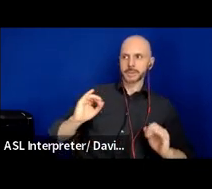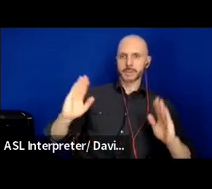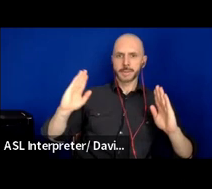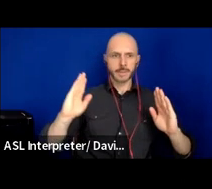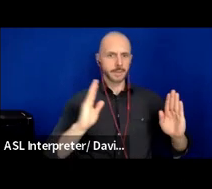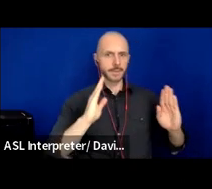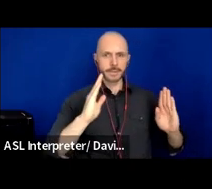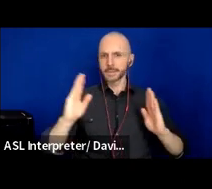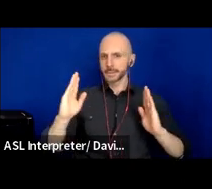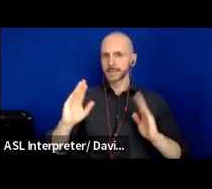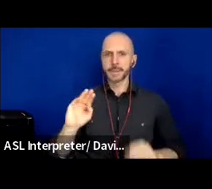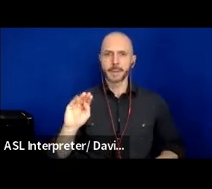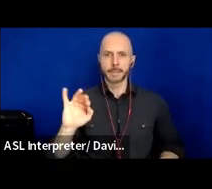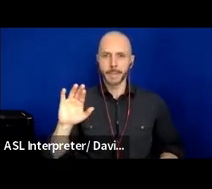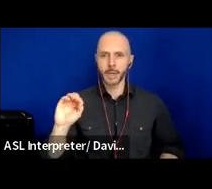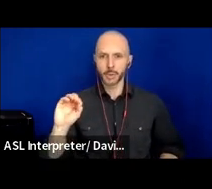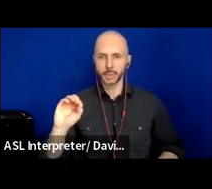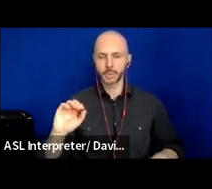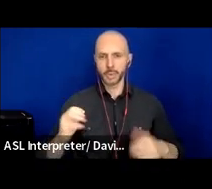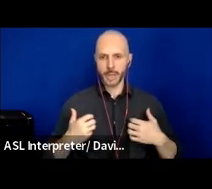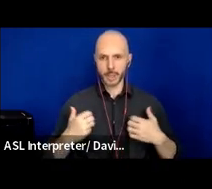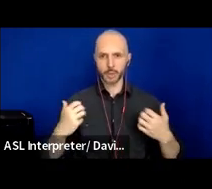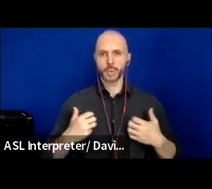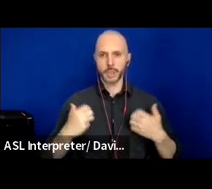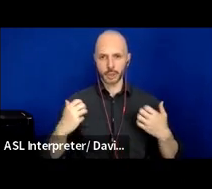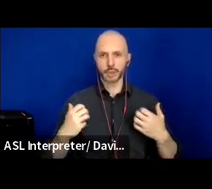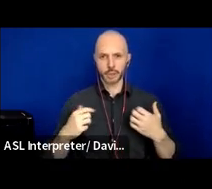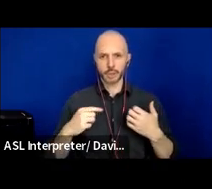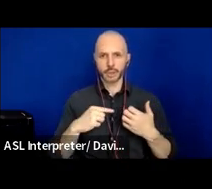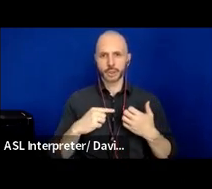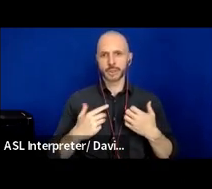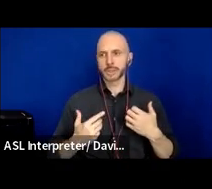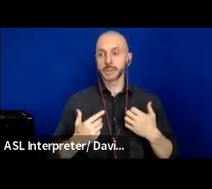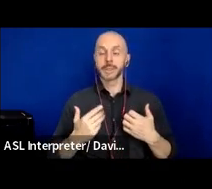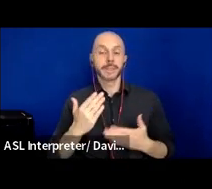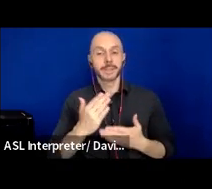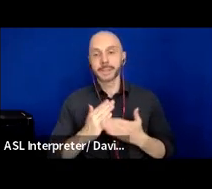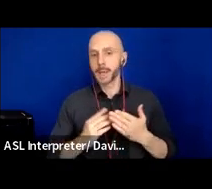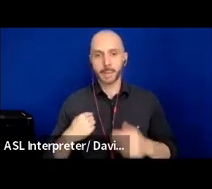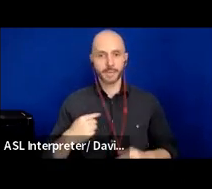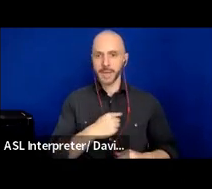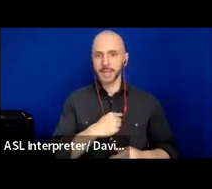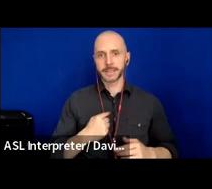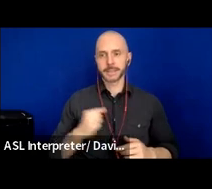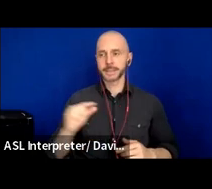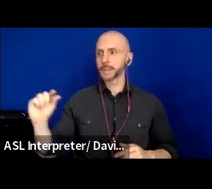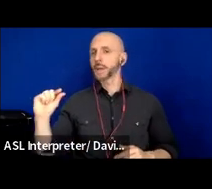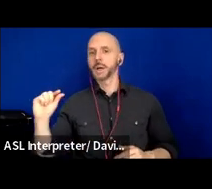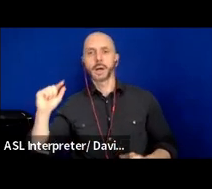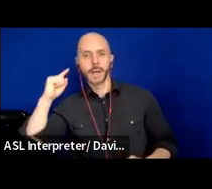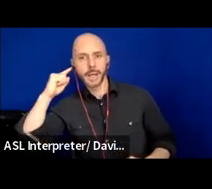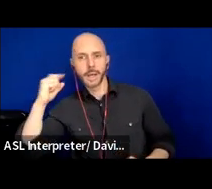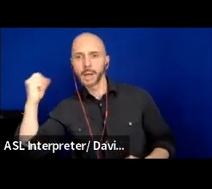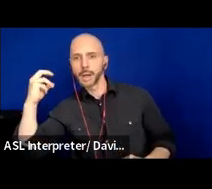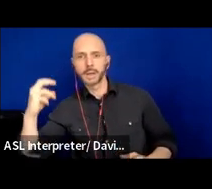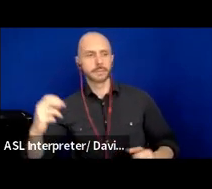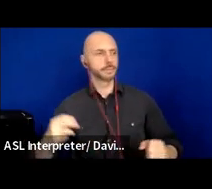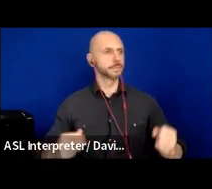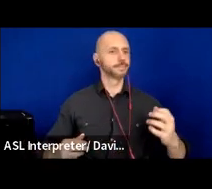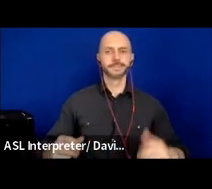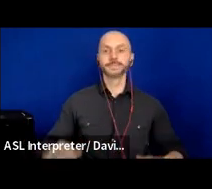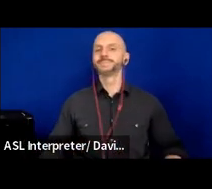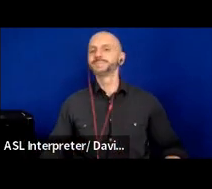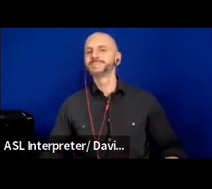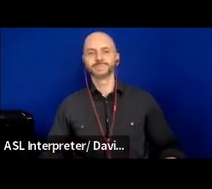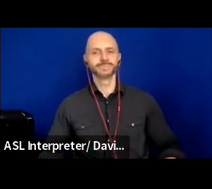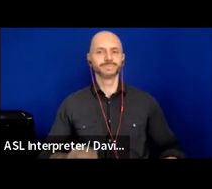microaggressions are the kinds of things that some of us also don't make a big deal of. We hear it, we move on. but it's still having an impact.